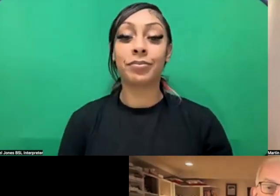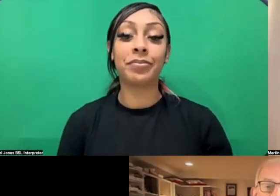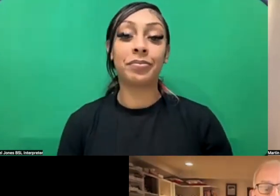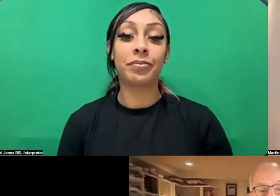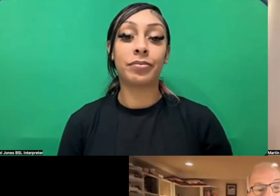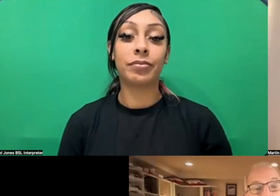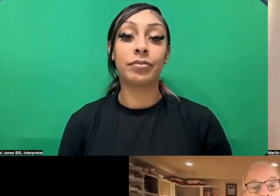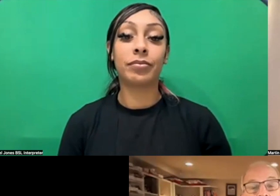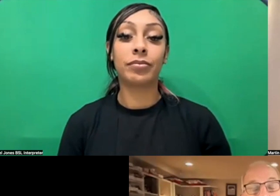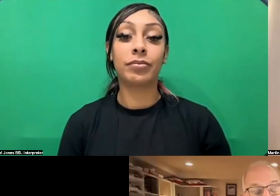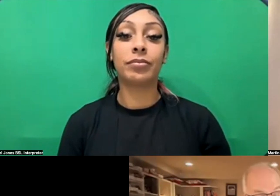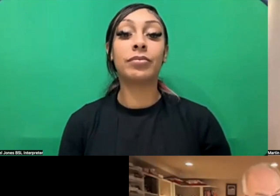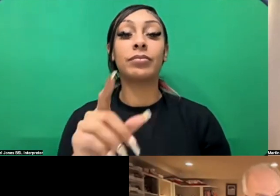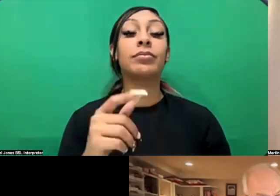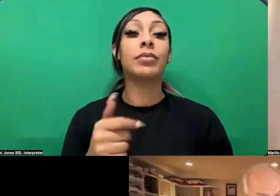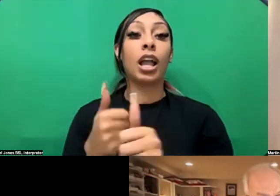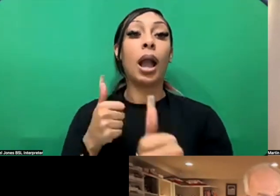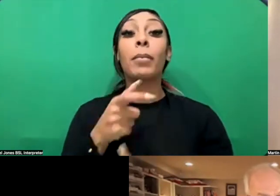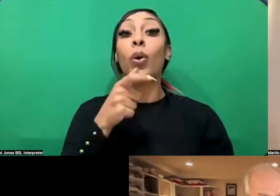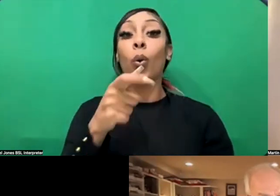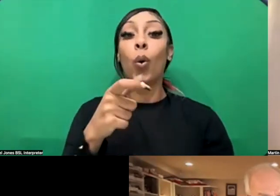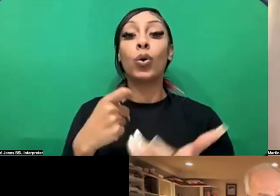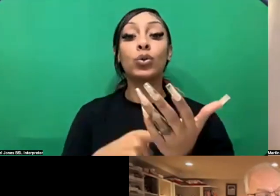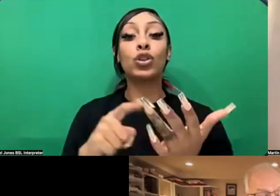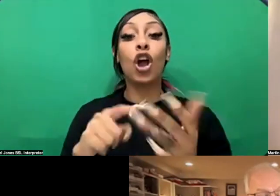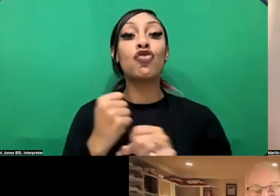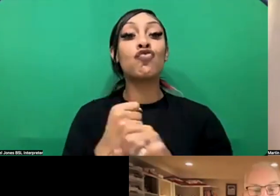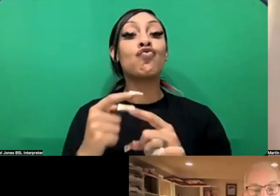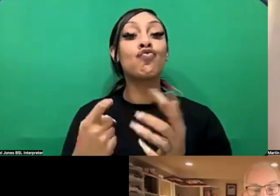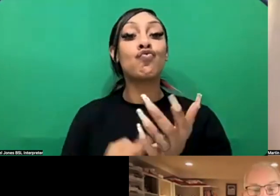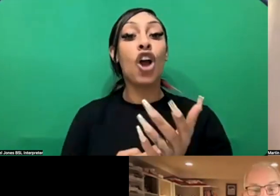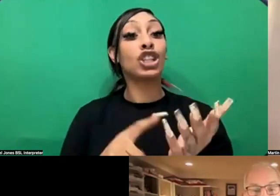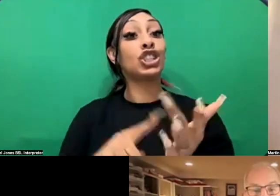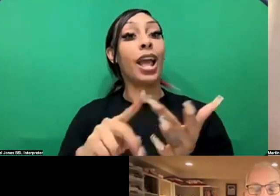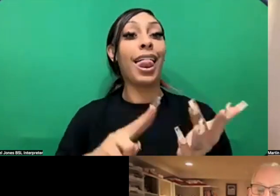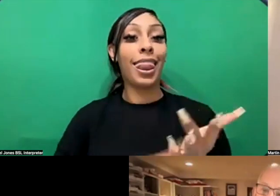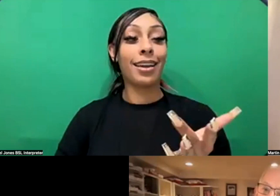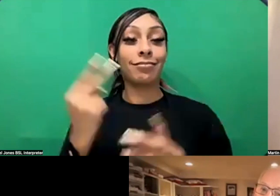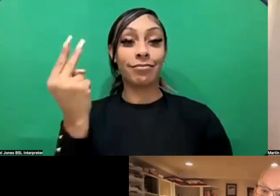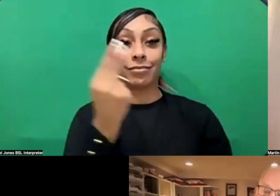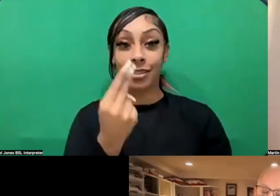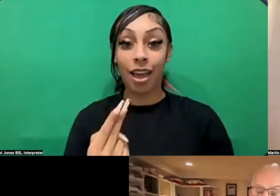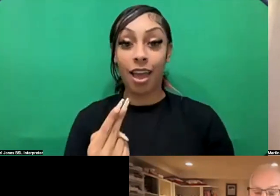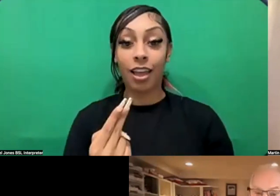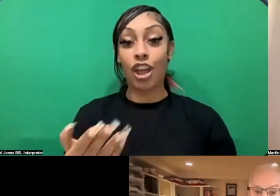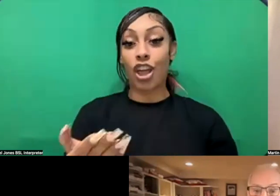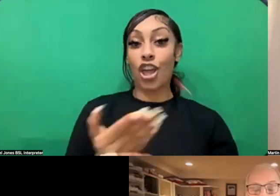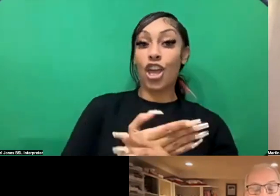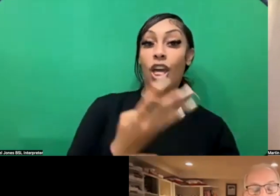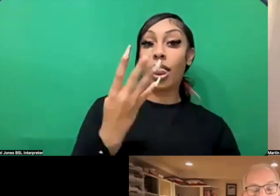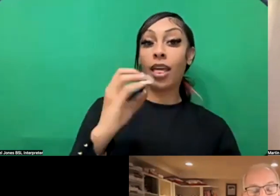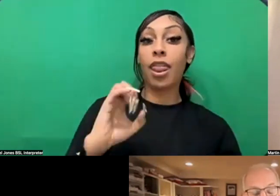called Roger Linn Design, and I did have some early in the '90s a software